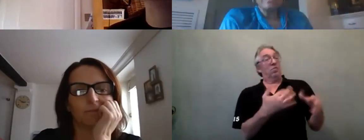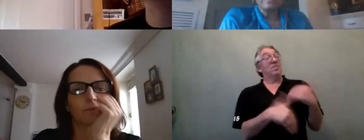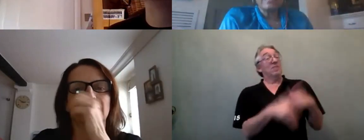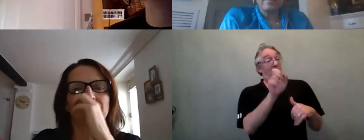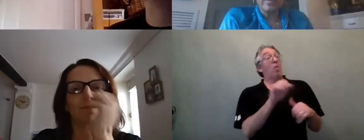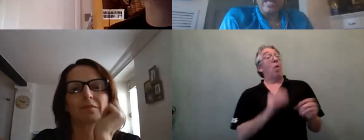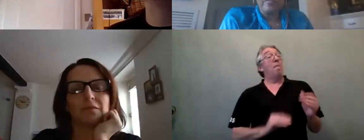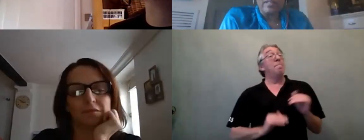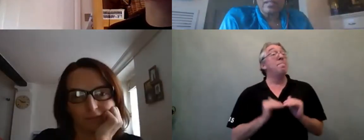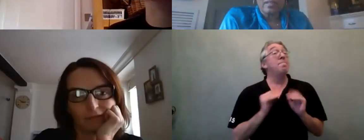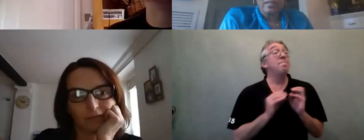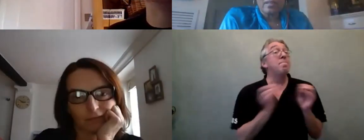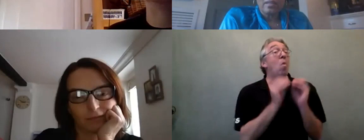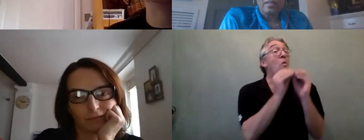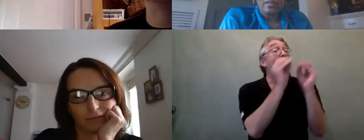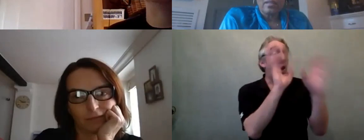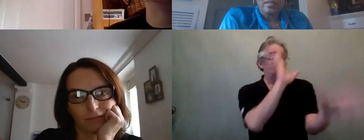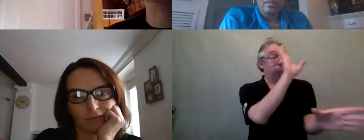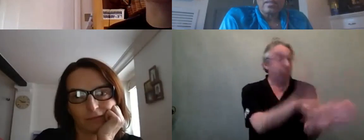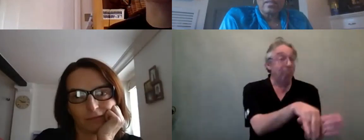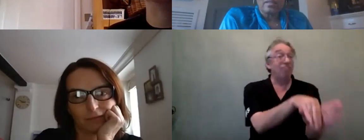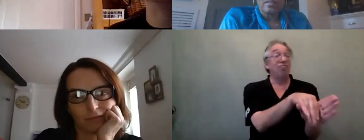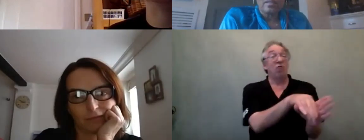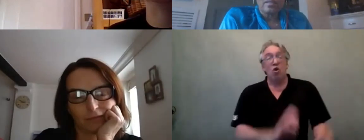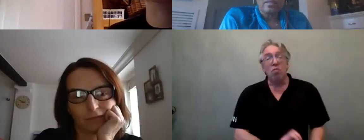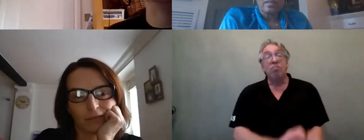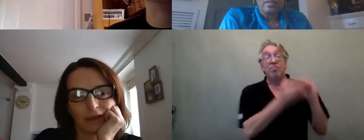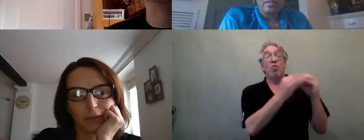a deliberate effort.